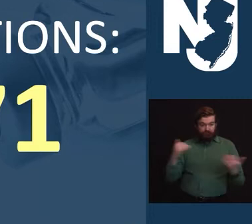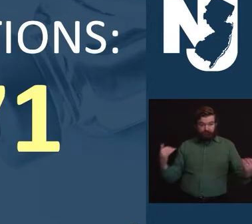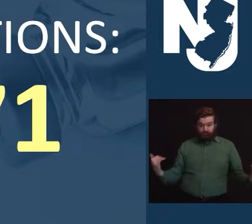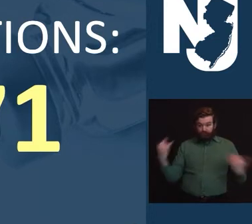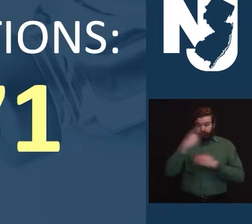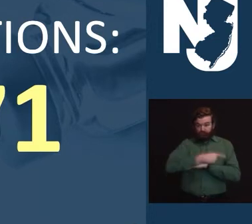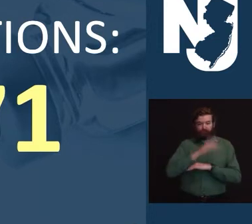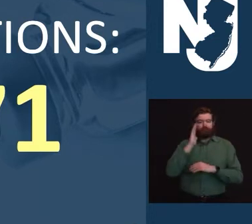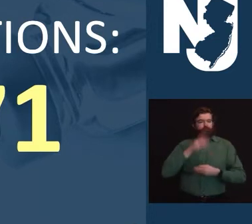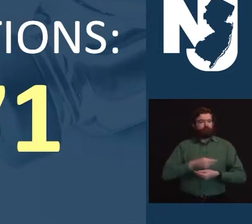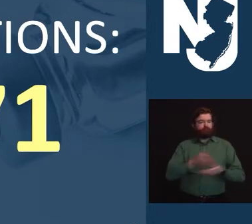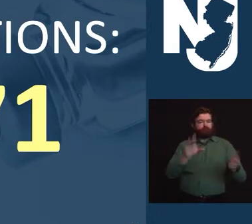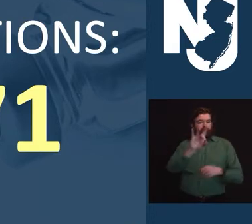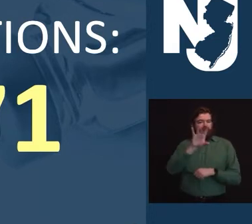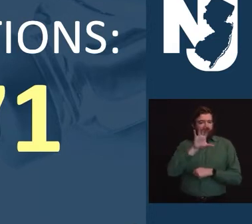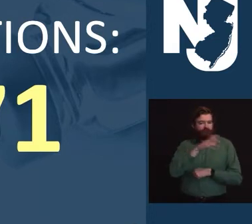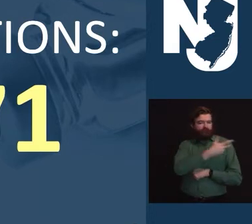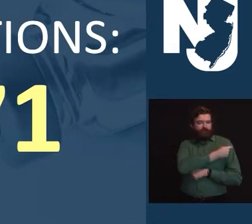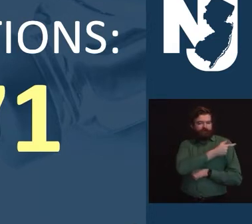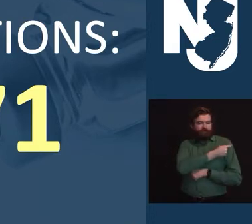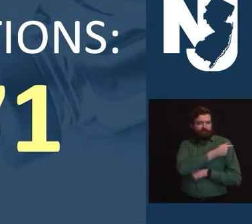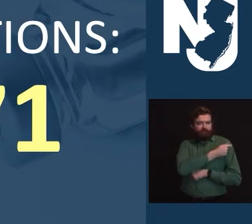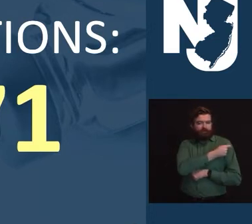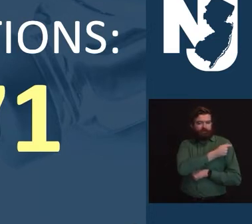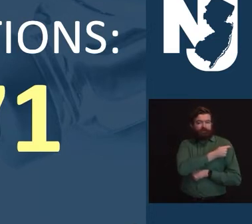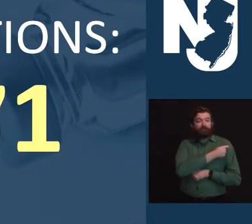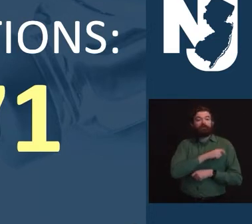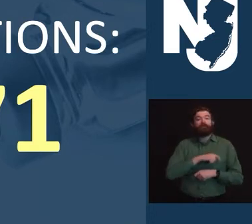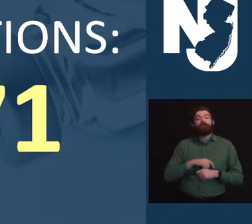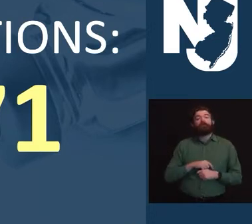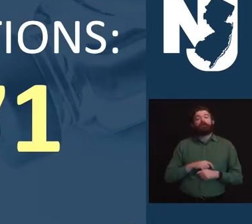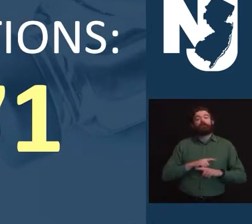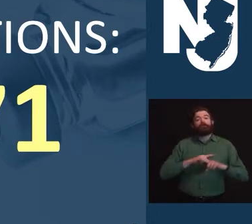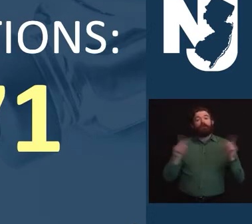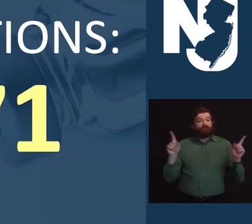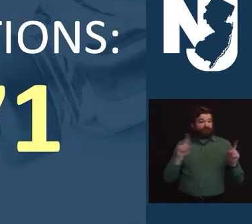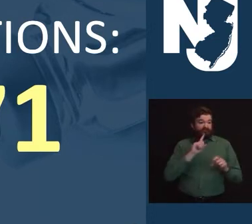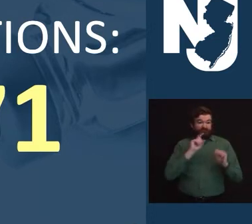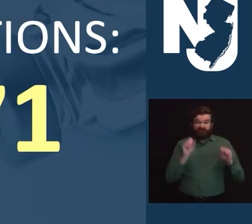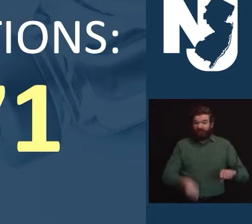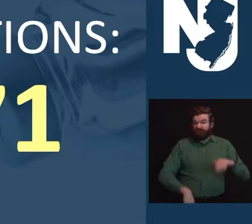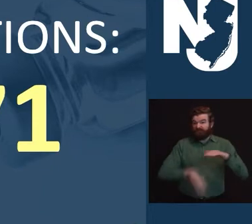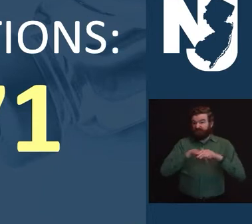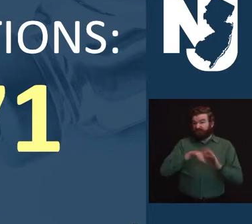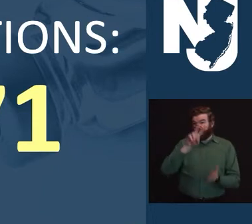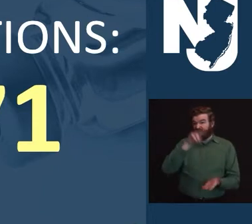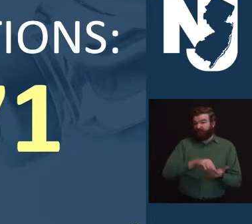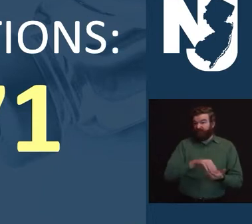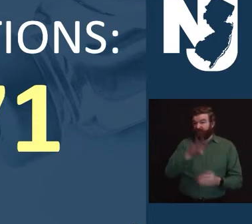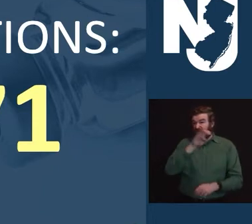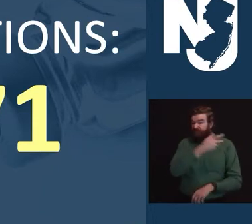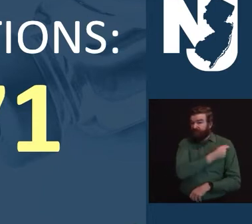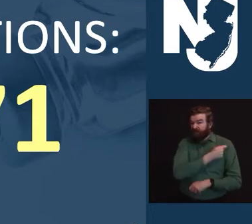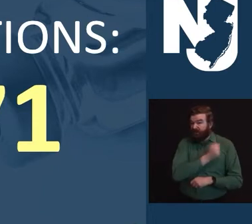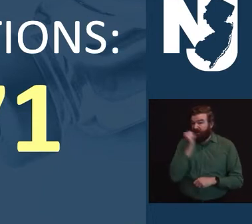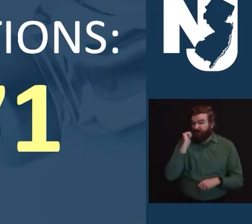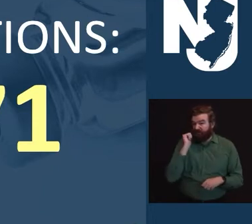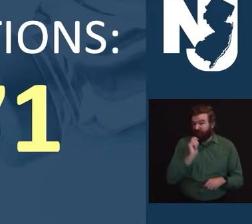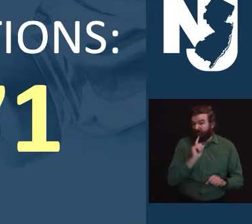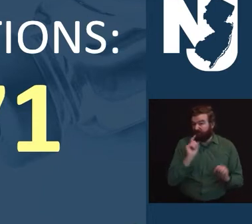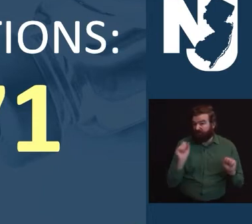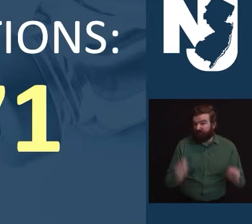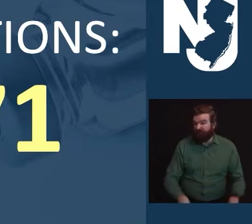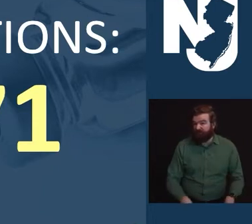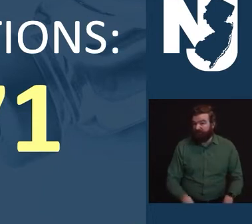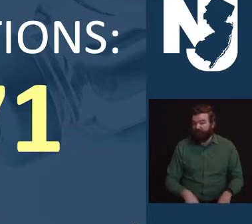Their capacity is 2,400. So we've thrown around 2, 3, 4 times our current supply would be a